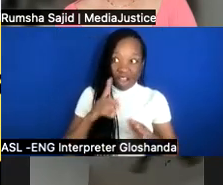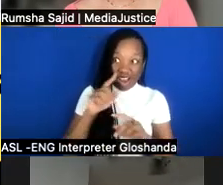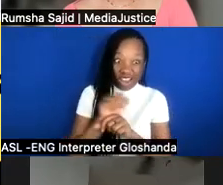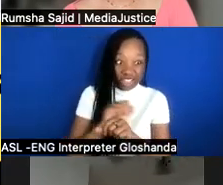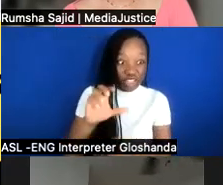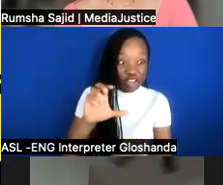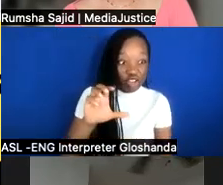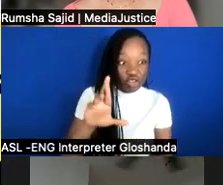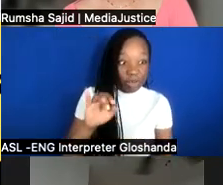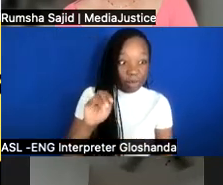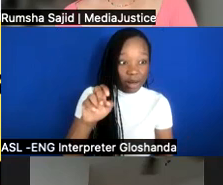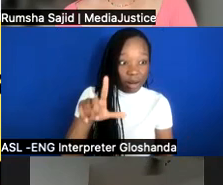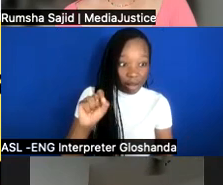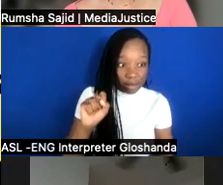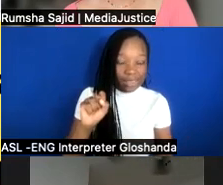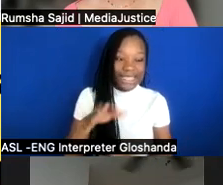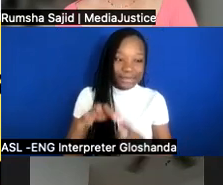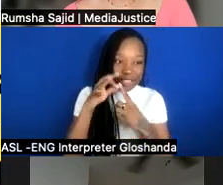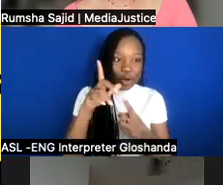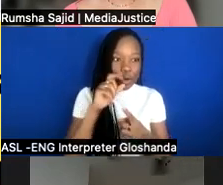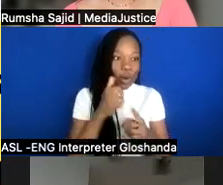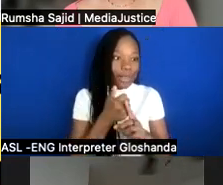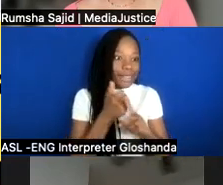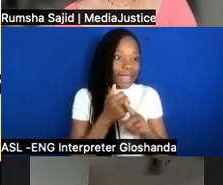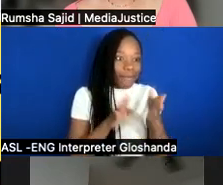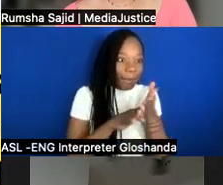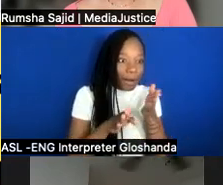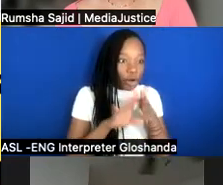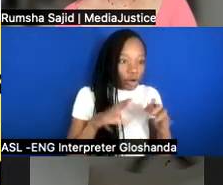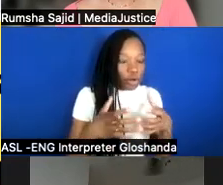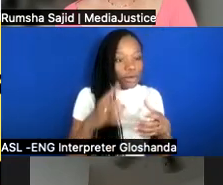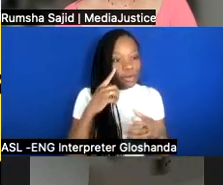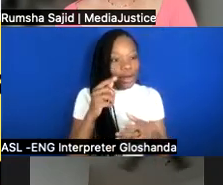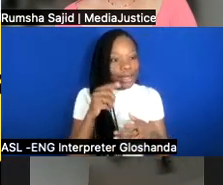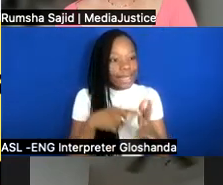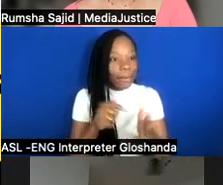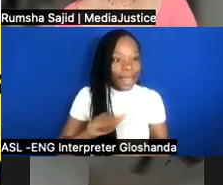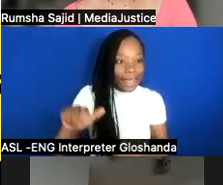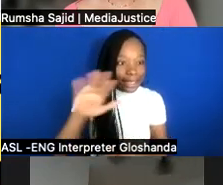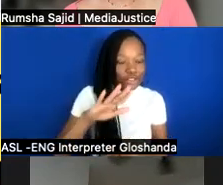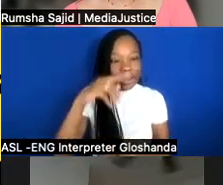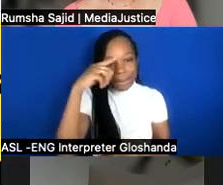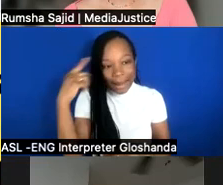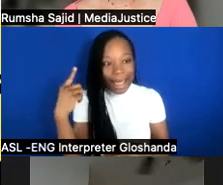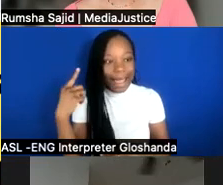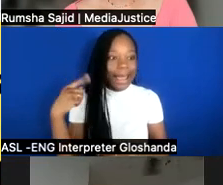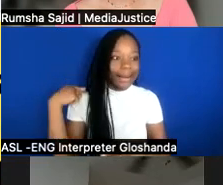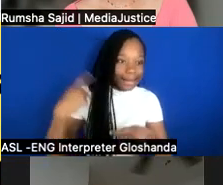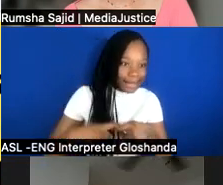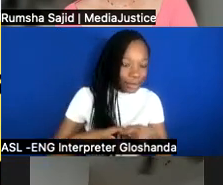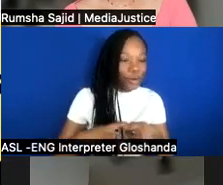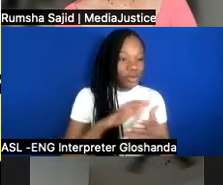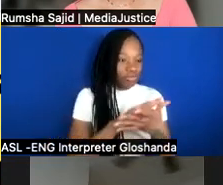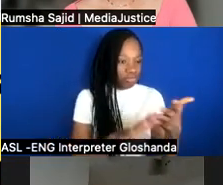the immigrant community are immigrants, especially minorities, Black folks or Asian folks or Hispanic